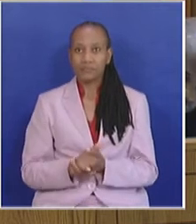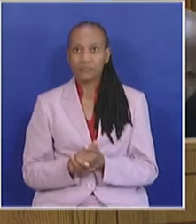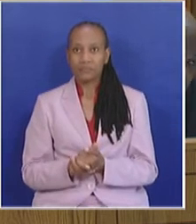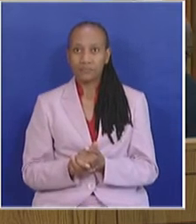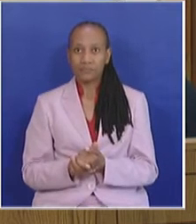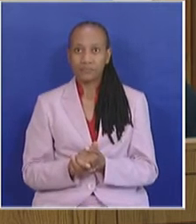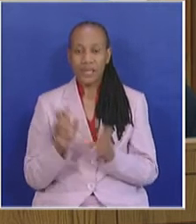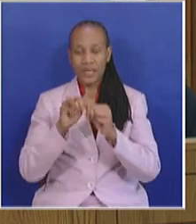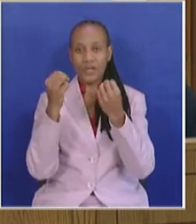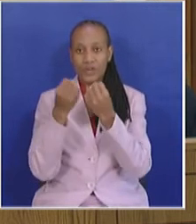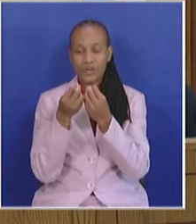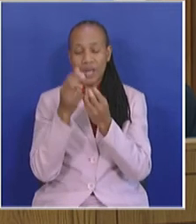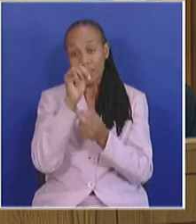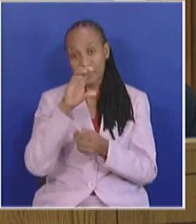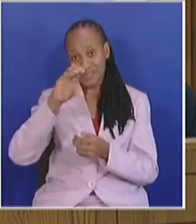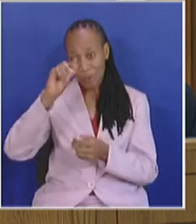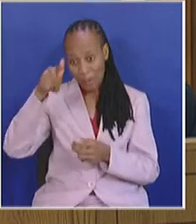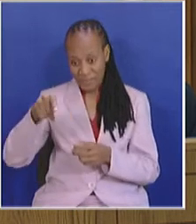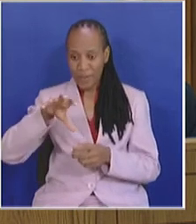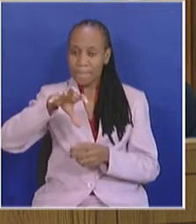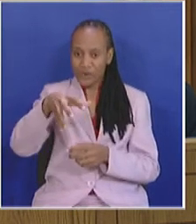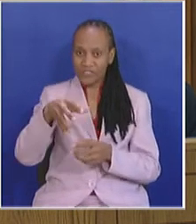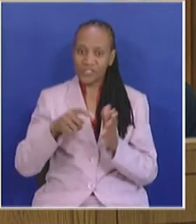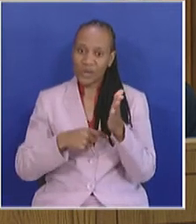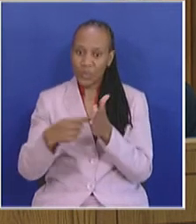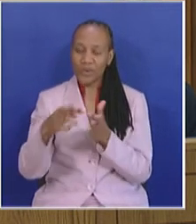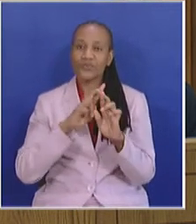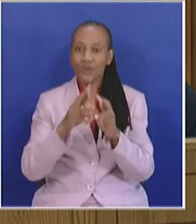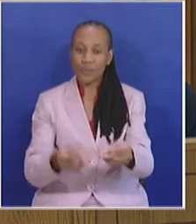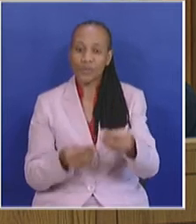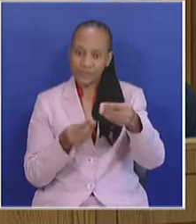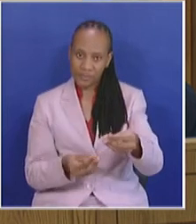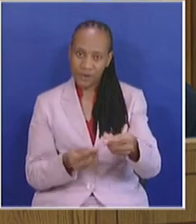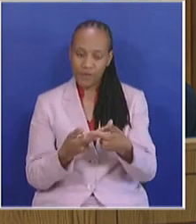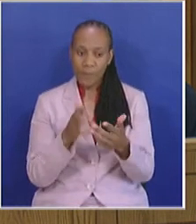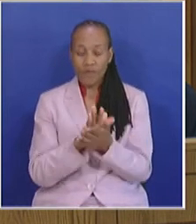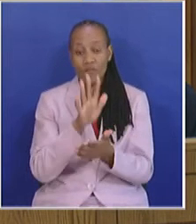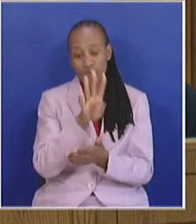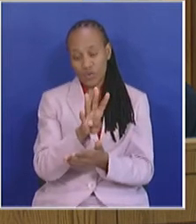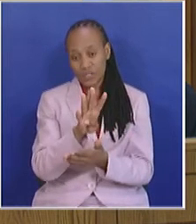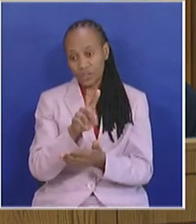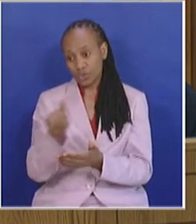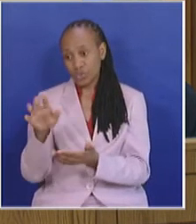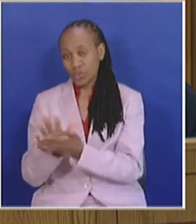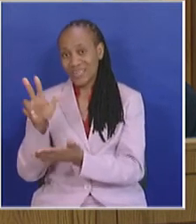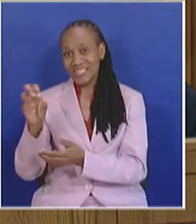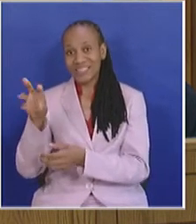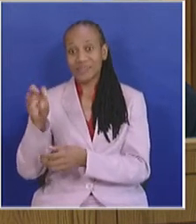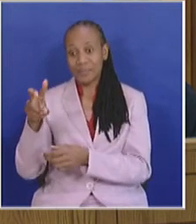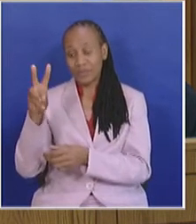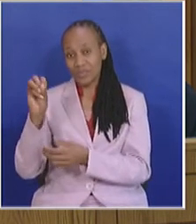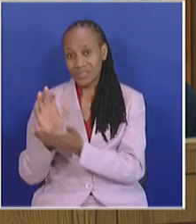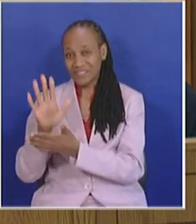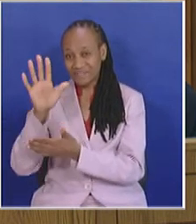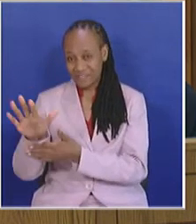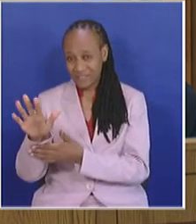Consideration of National Council of Provinces Provincial Week Report, 14 to 18 September 2015, advancing infrastructure